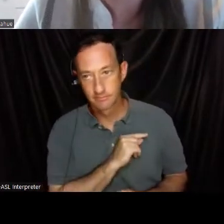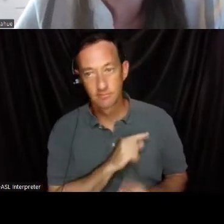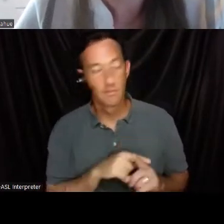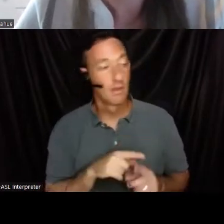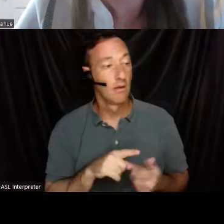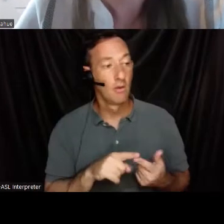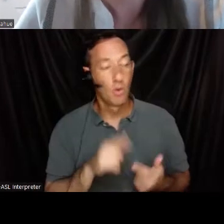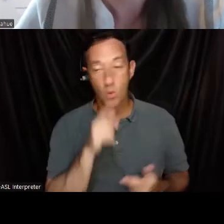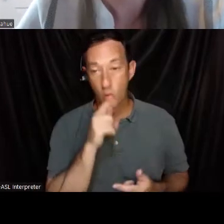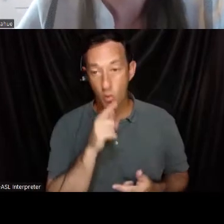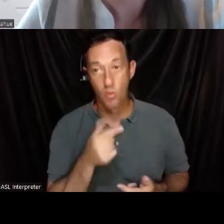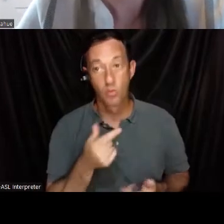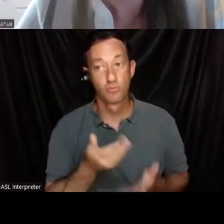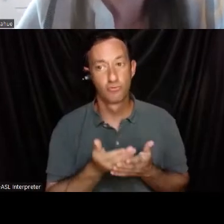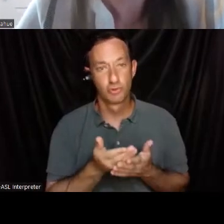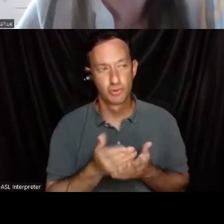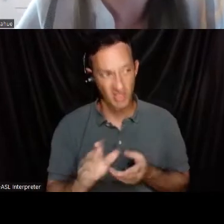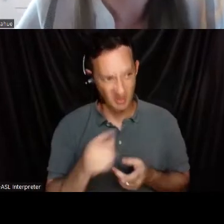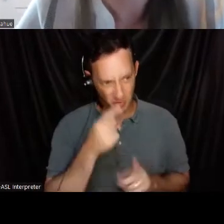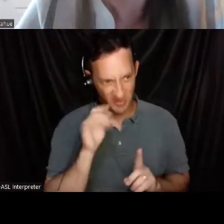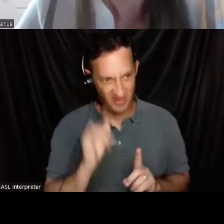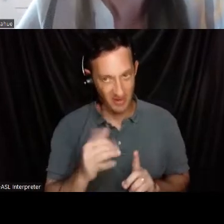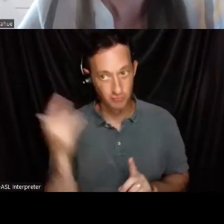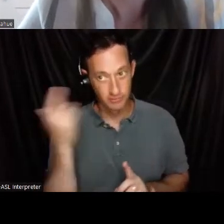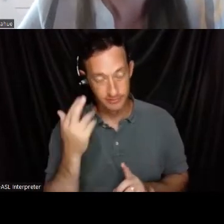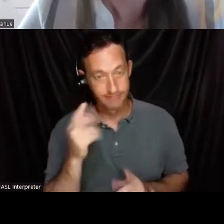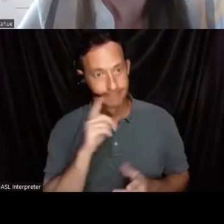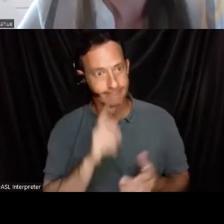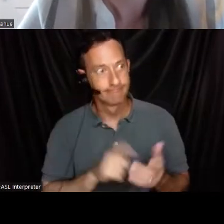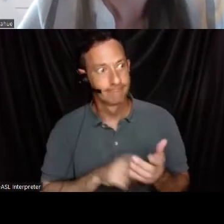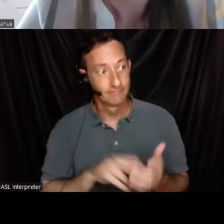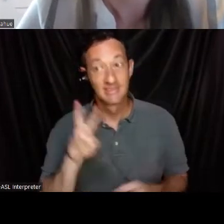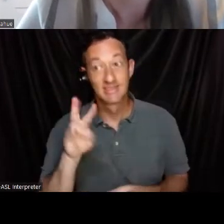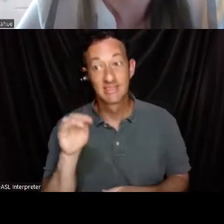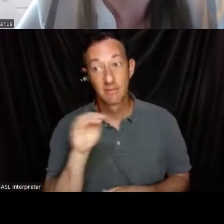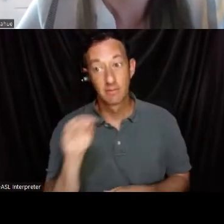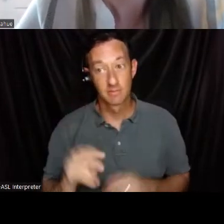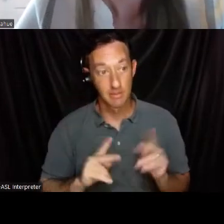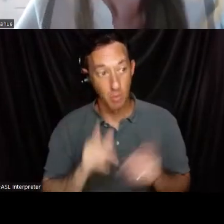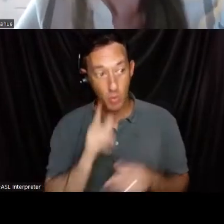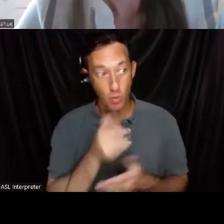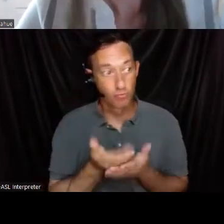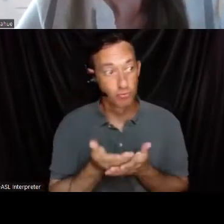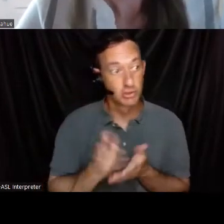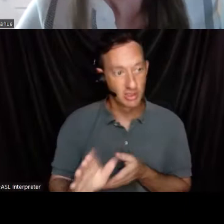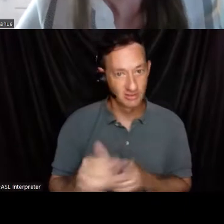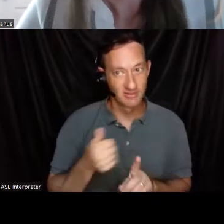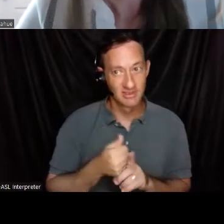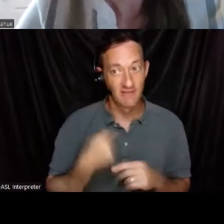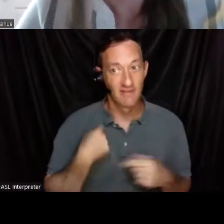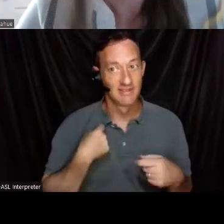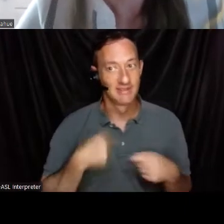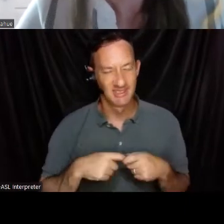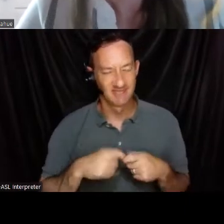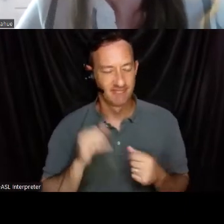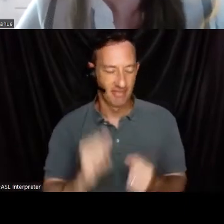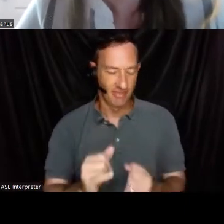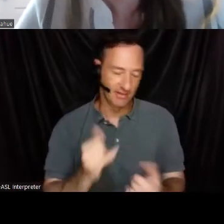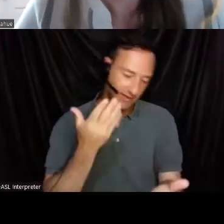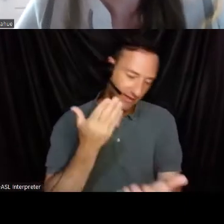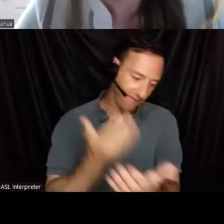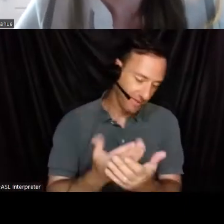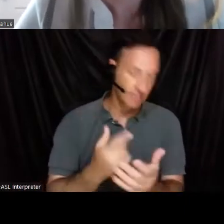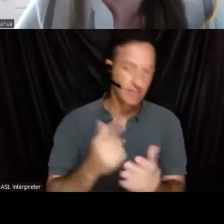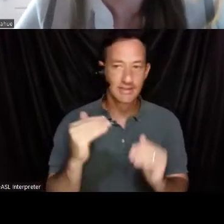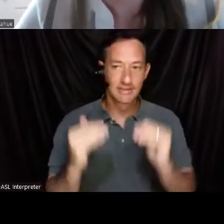of a felony conviction, and you see that 70% of the people who are rejected are Hispanic. That is evidence showing there's a